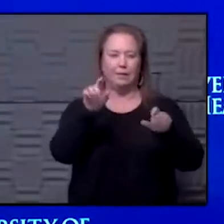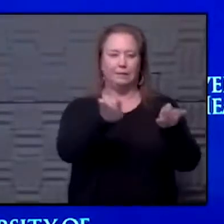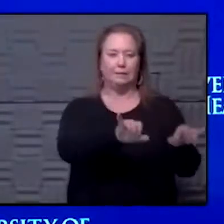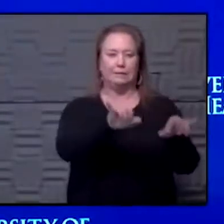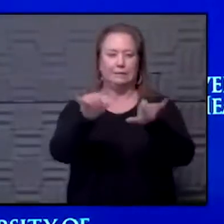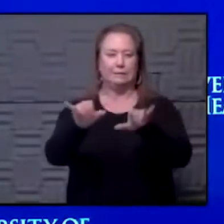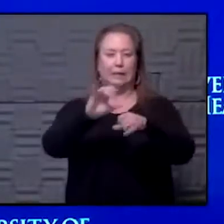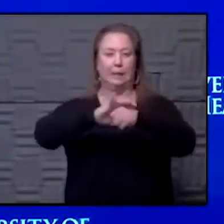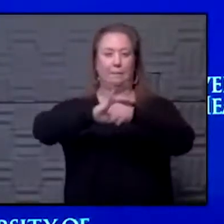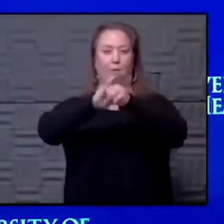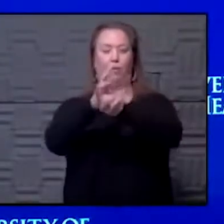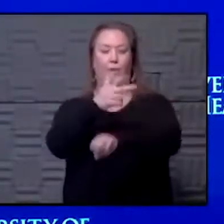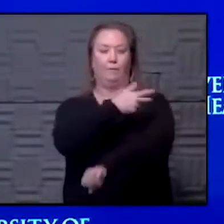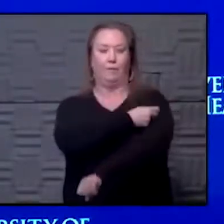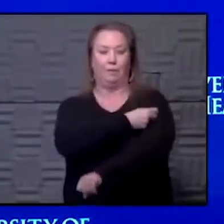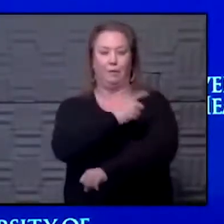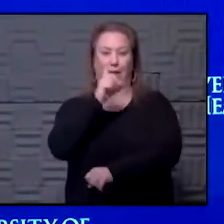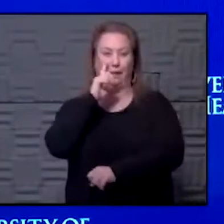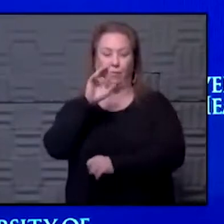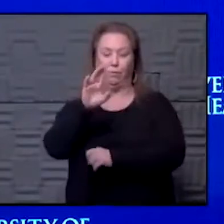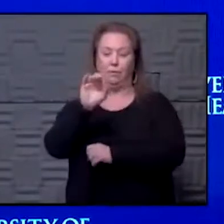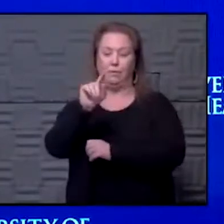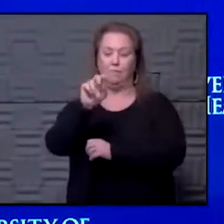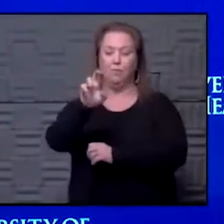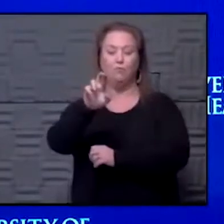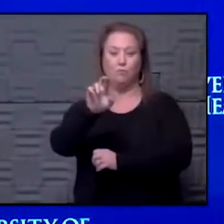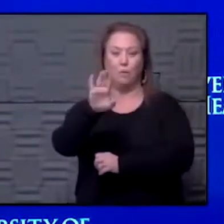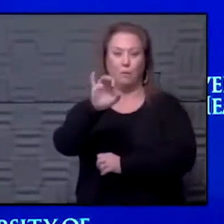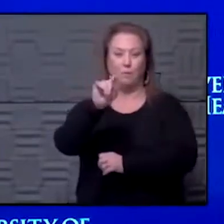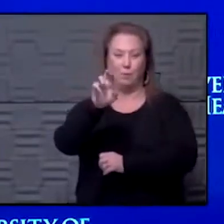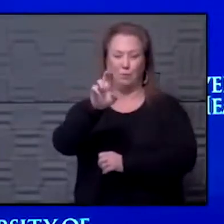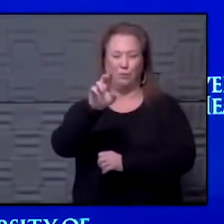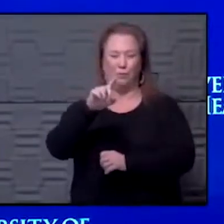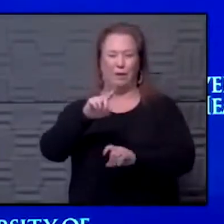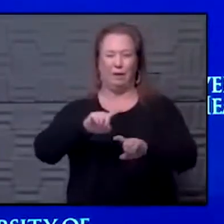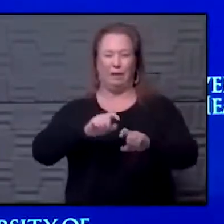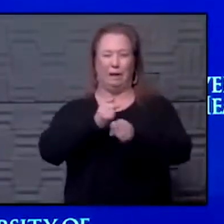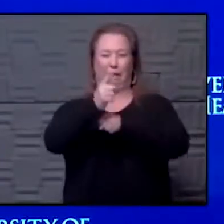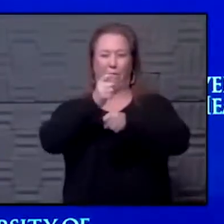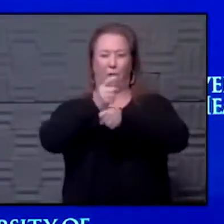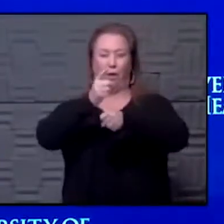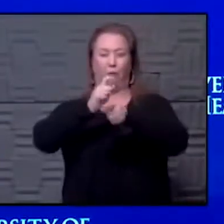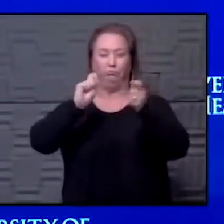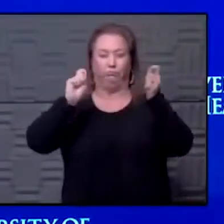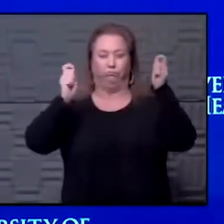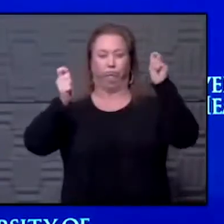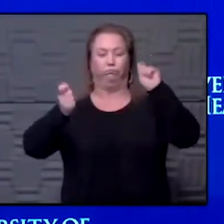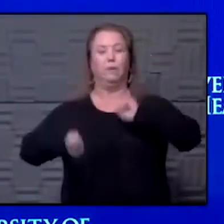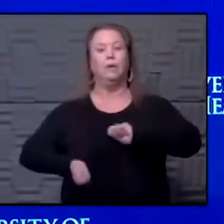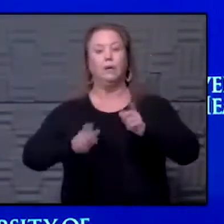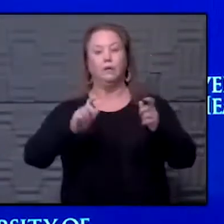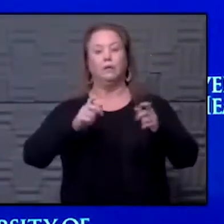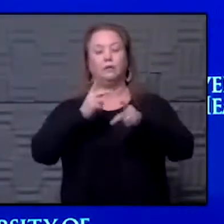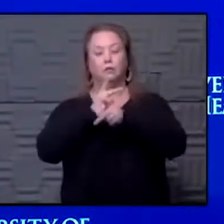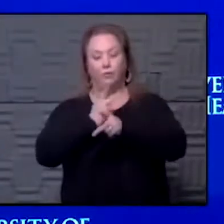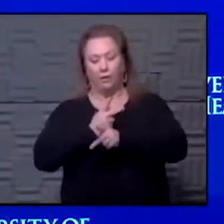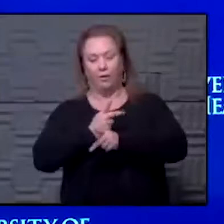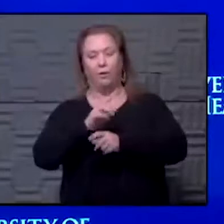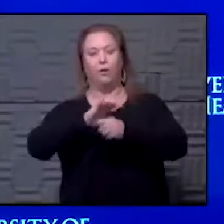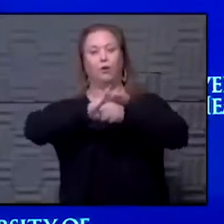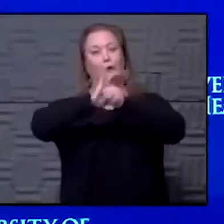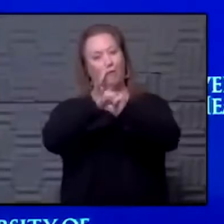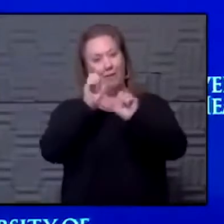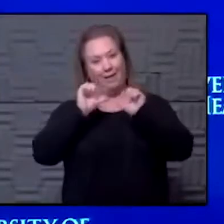COVID. And I would expect that all of us are going to need a booster anyway, and that those boosters are going to look different. I think we're going to be getting vaccination for